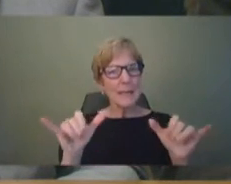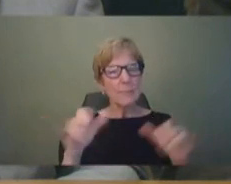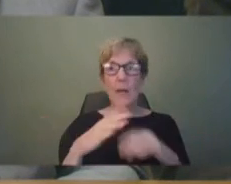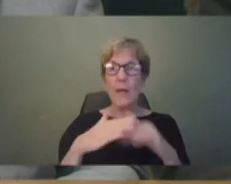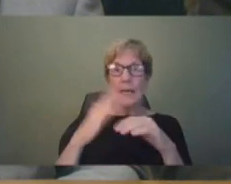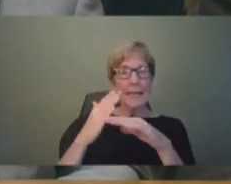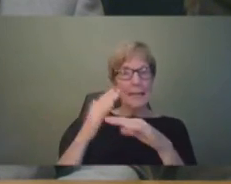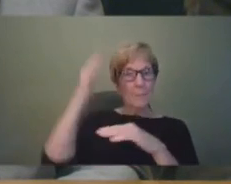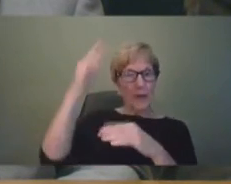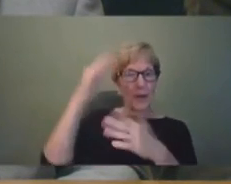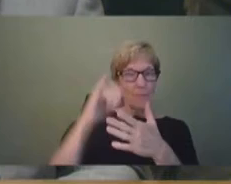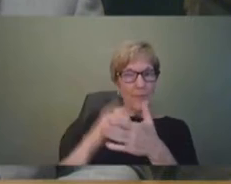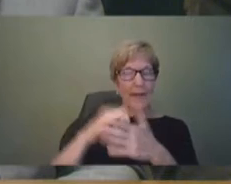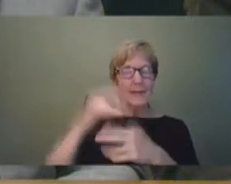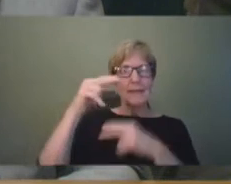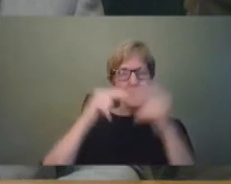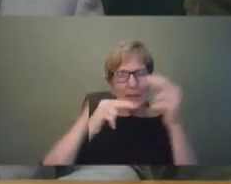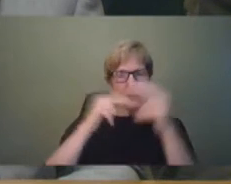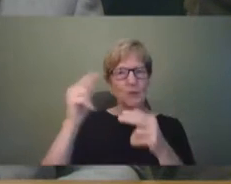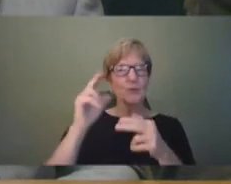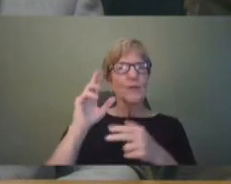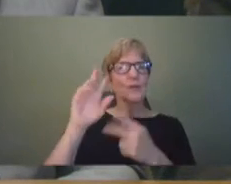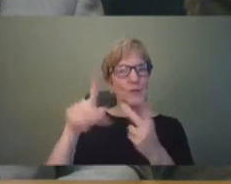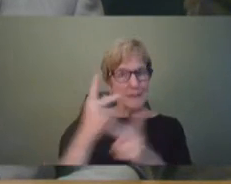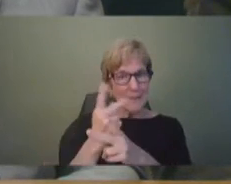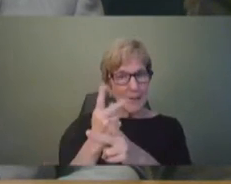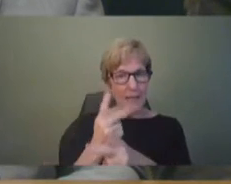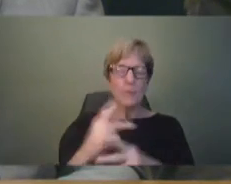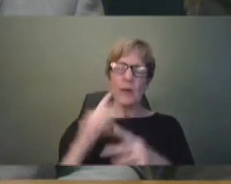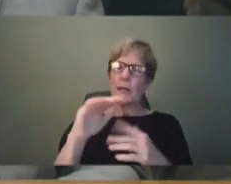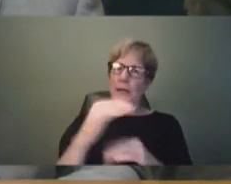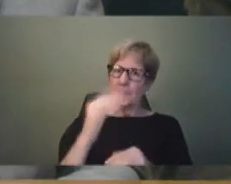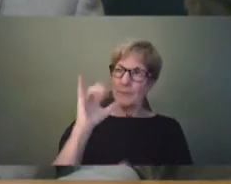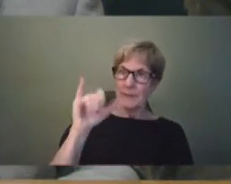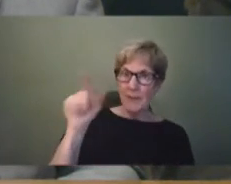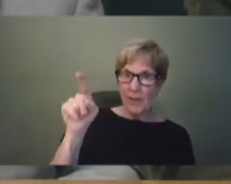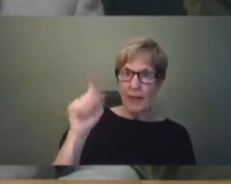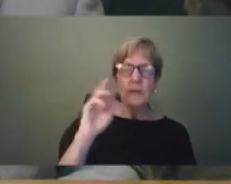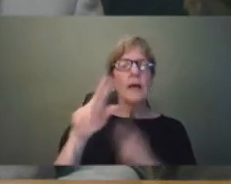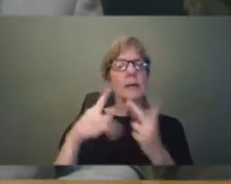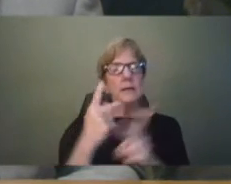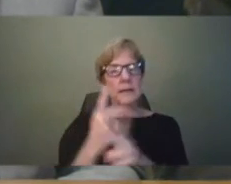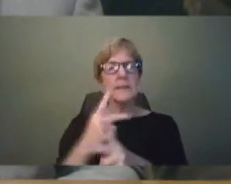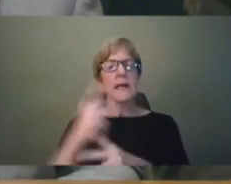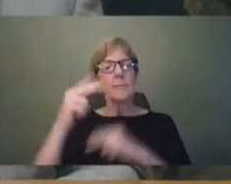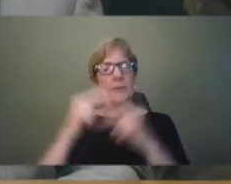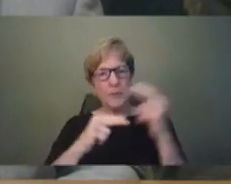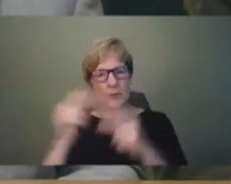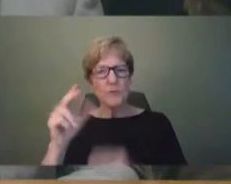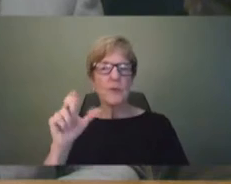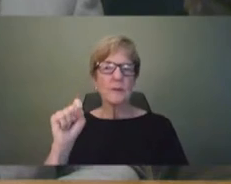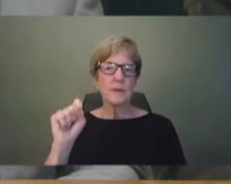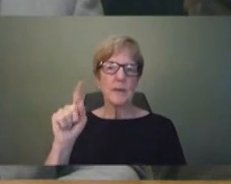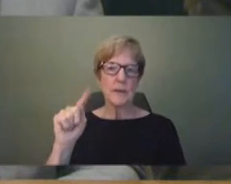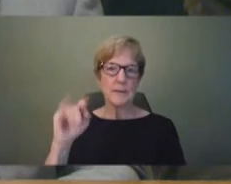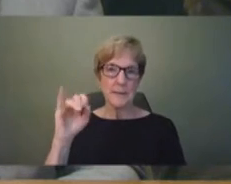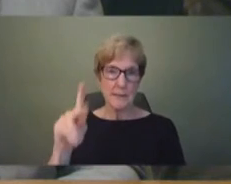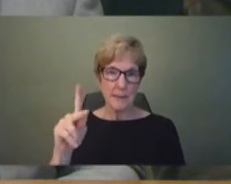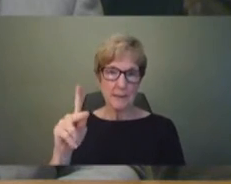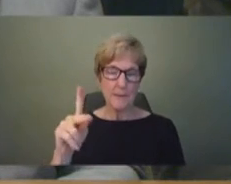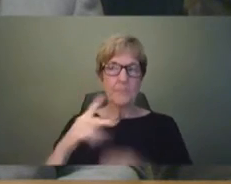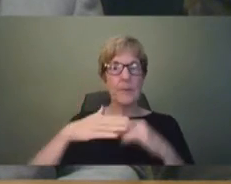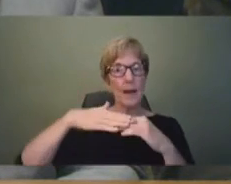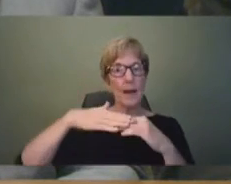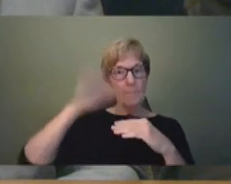construction types uh when you're limited to that um the type of construction that you do in Stick once you go above that